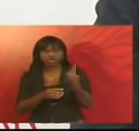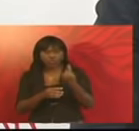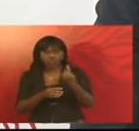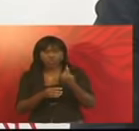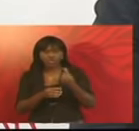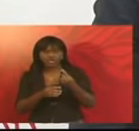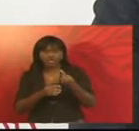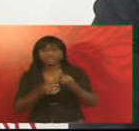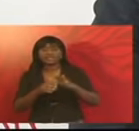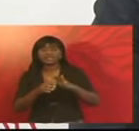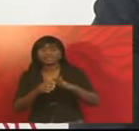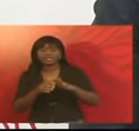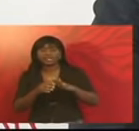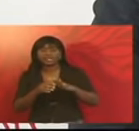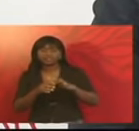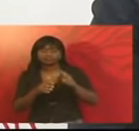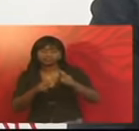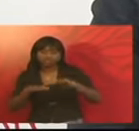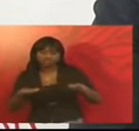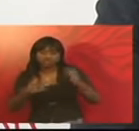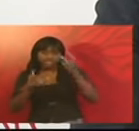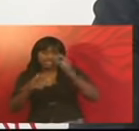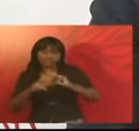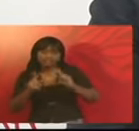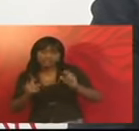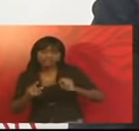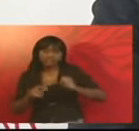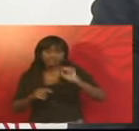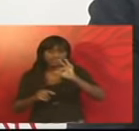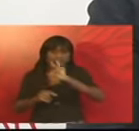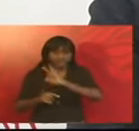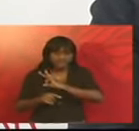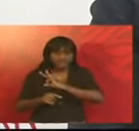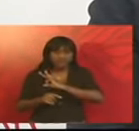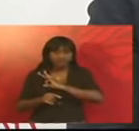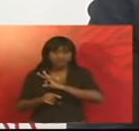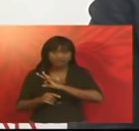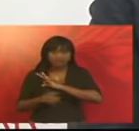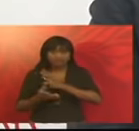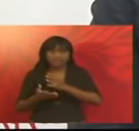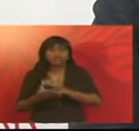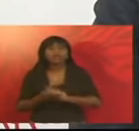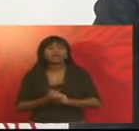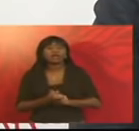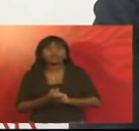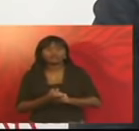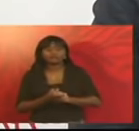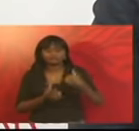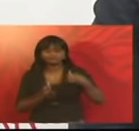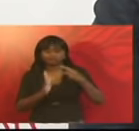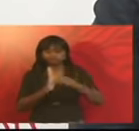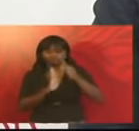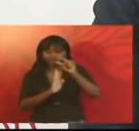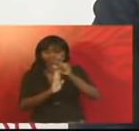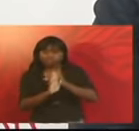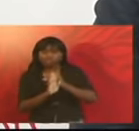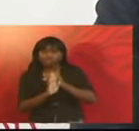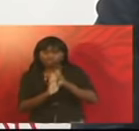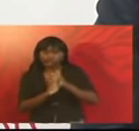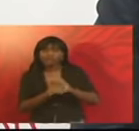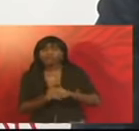but also the staff engaging the resilience building in our inherent